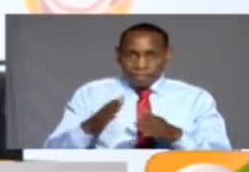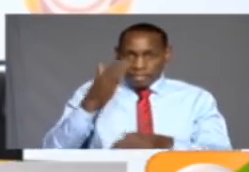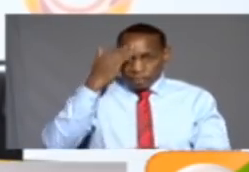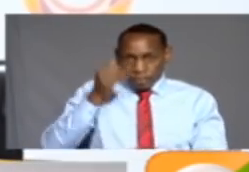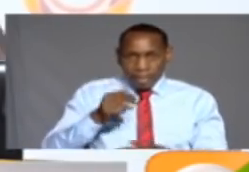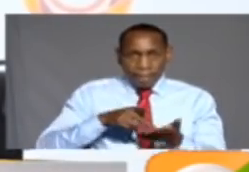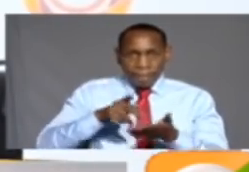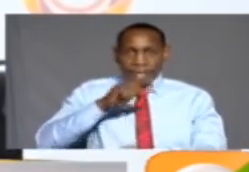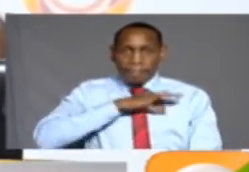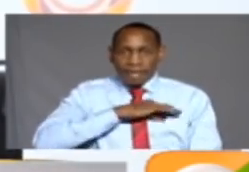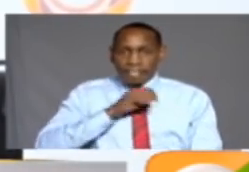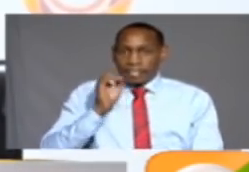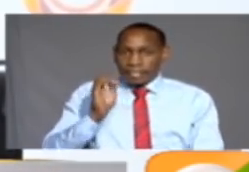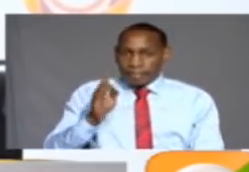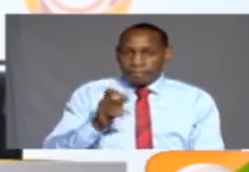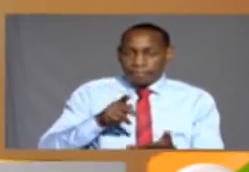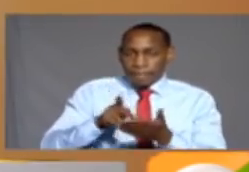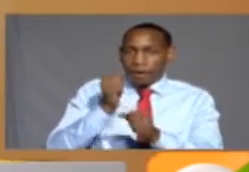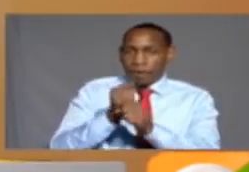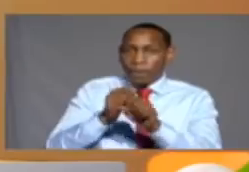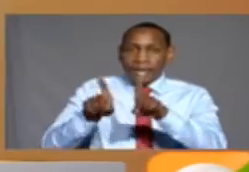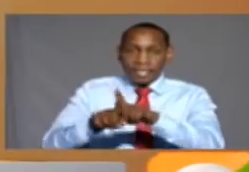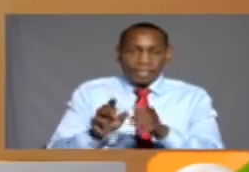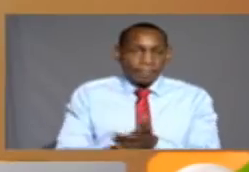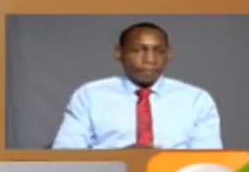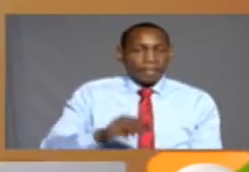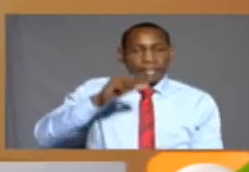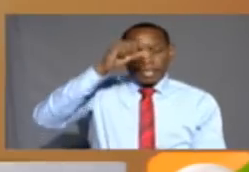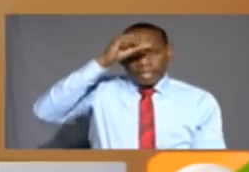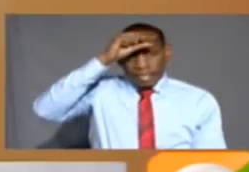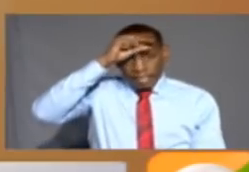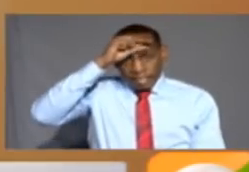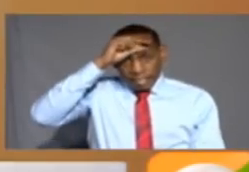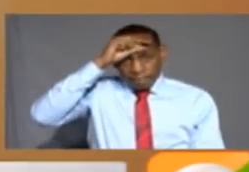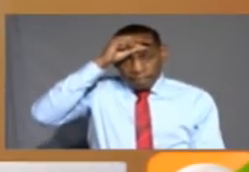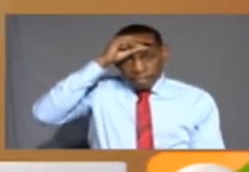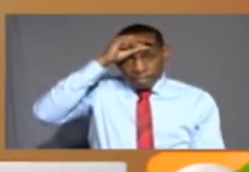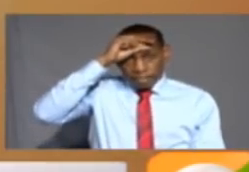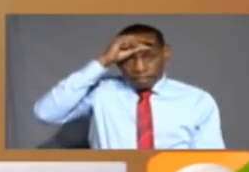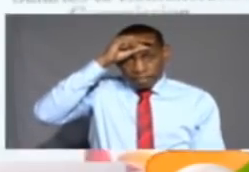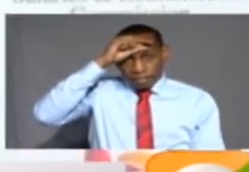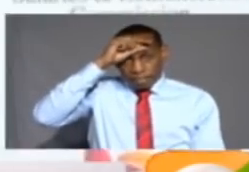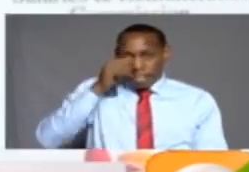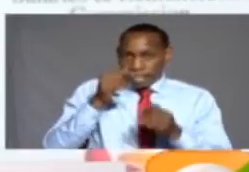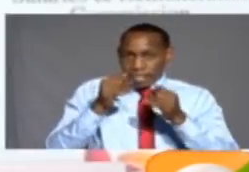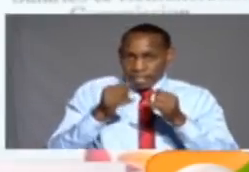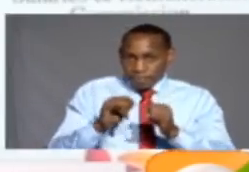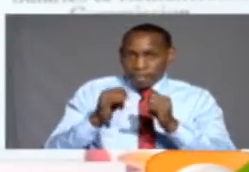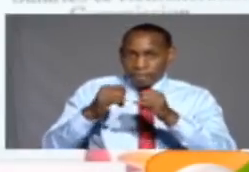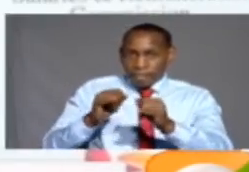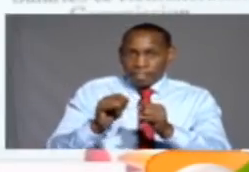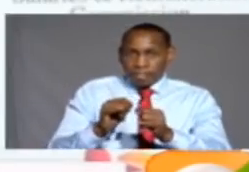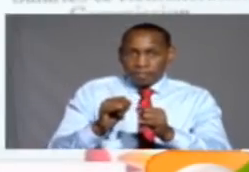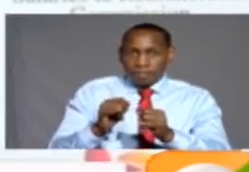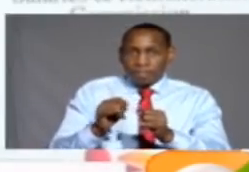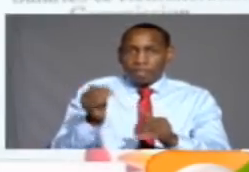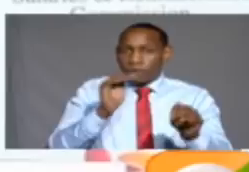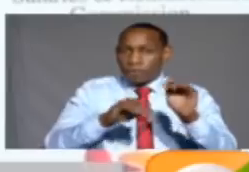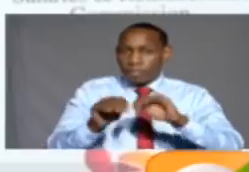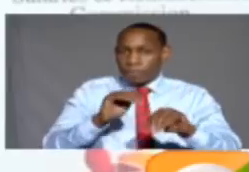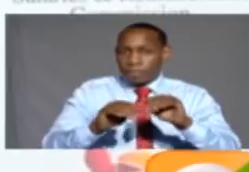allowance if I'm paying you for the work that you're doing? The government has prioritized the implementation of a